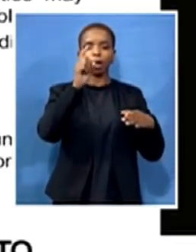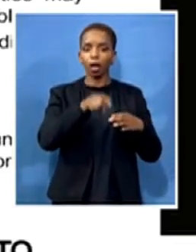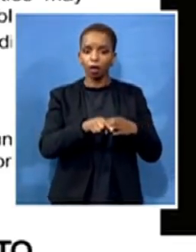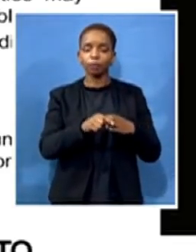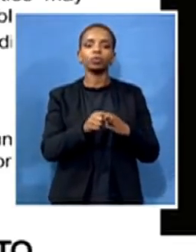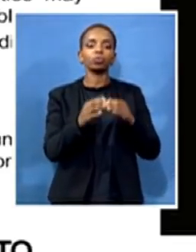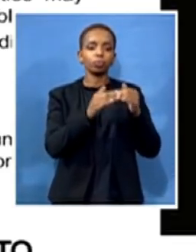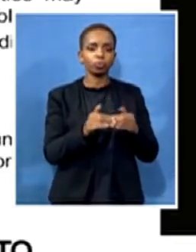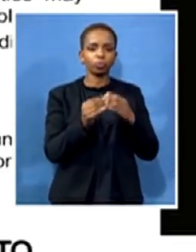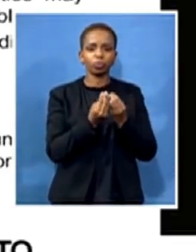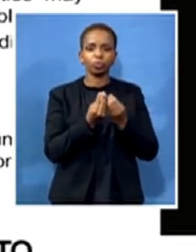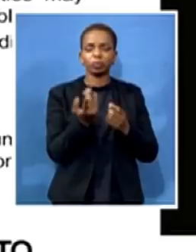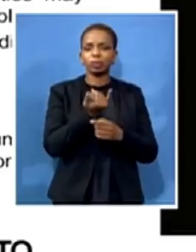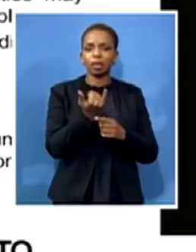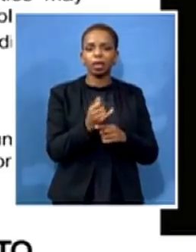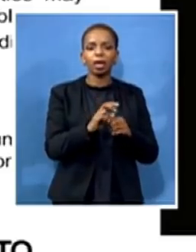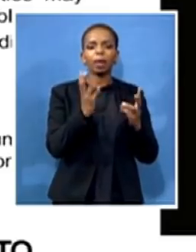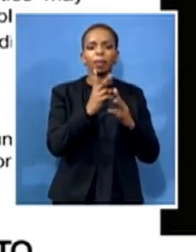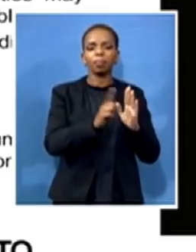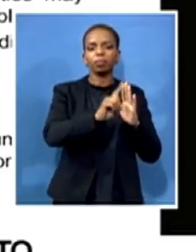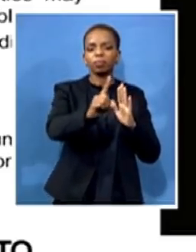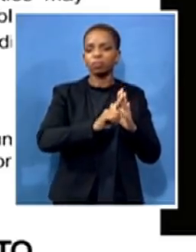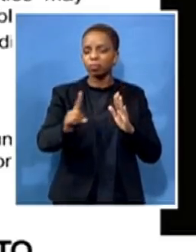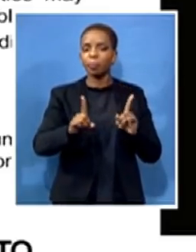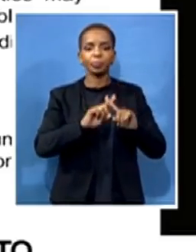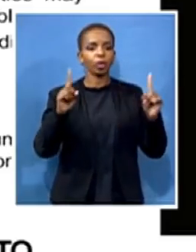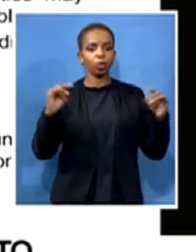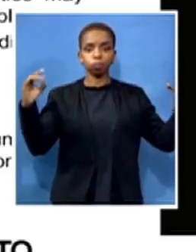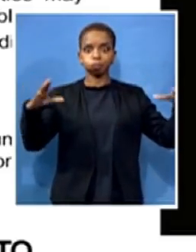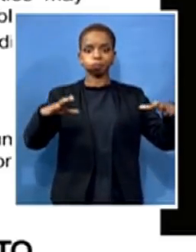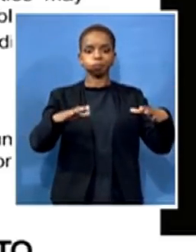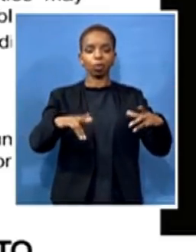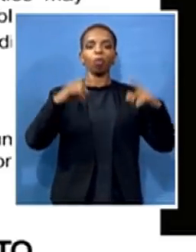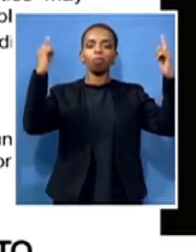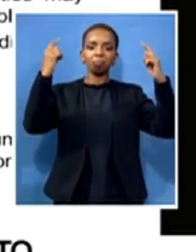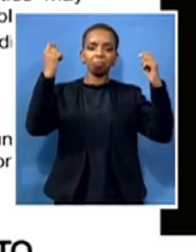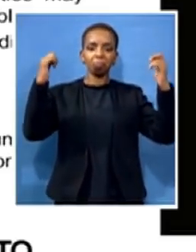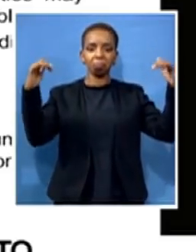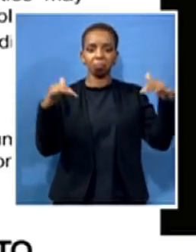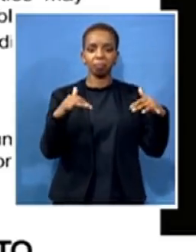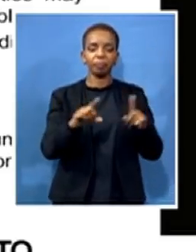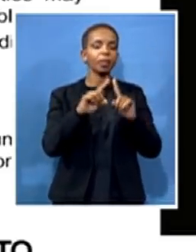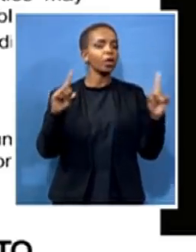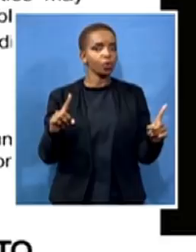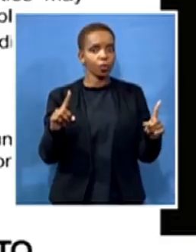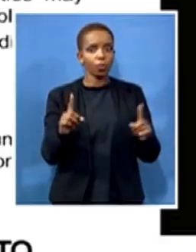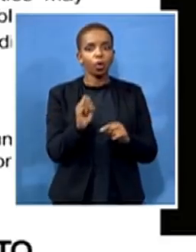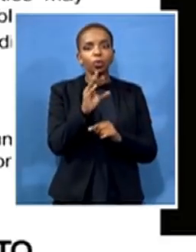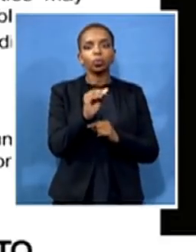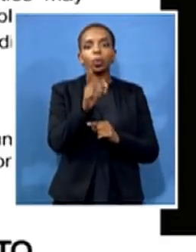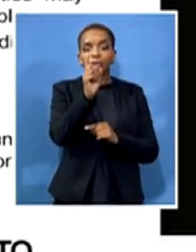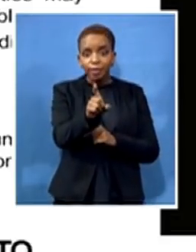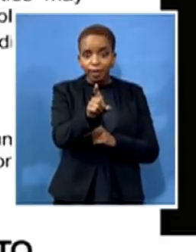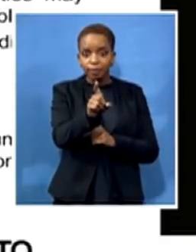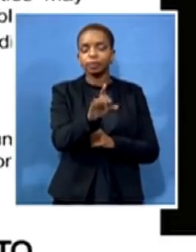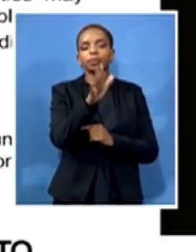no gatherings, no social leisure, etc. So this will be in addition to what is being done anywhere